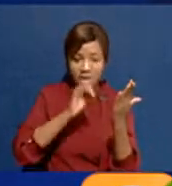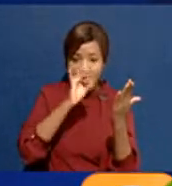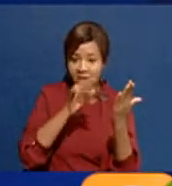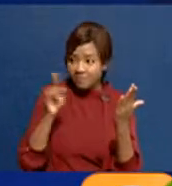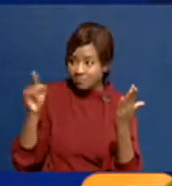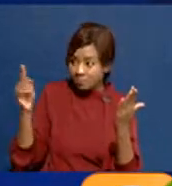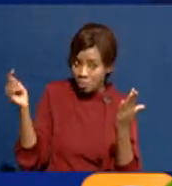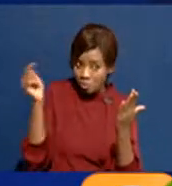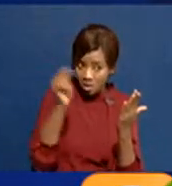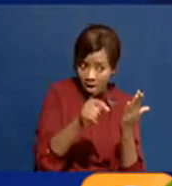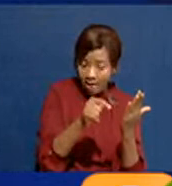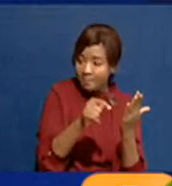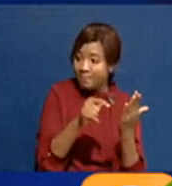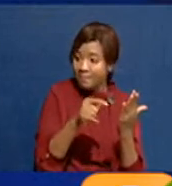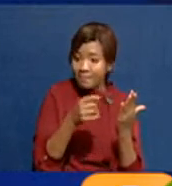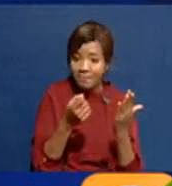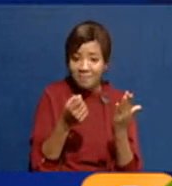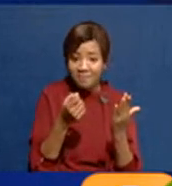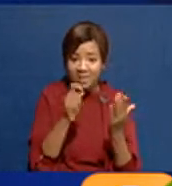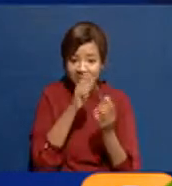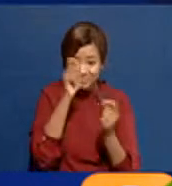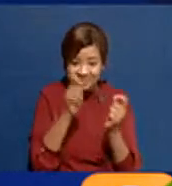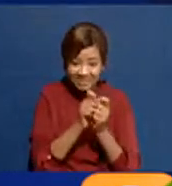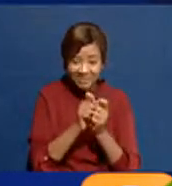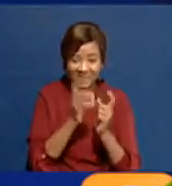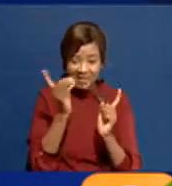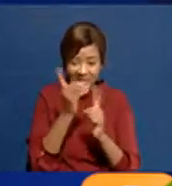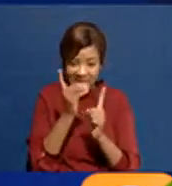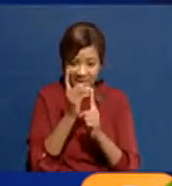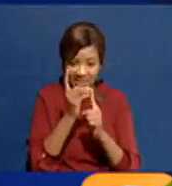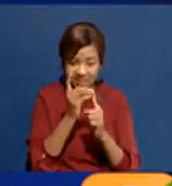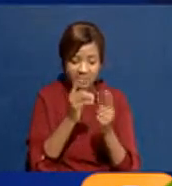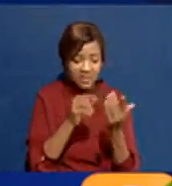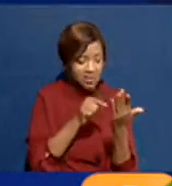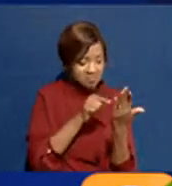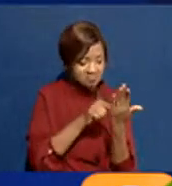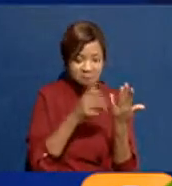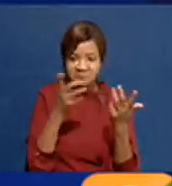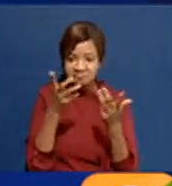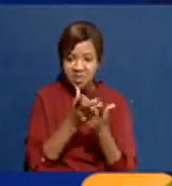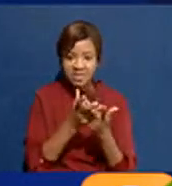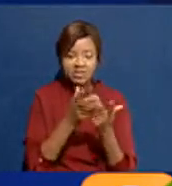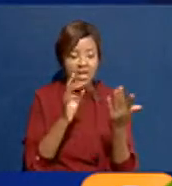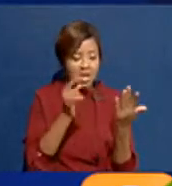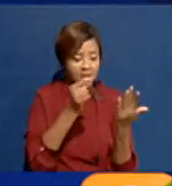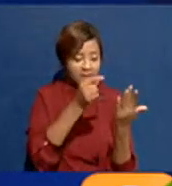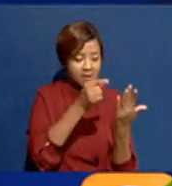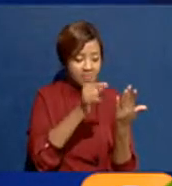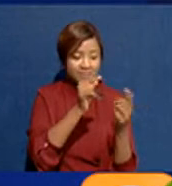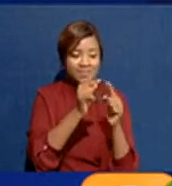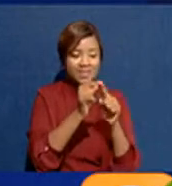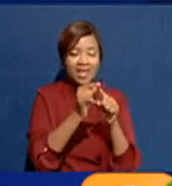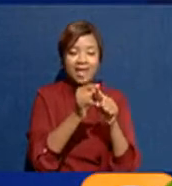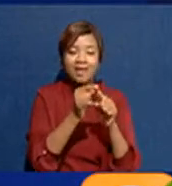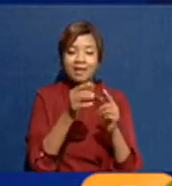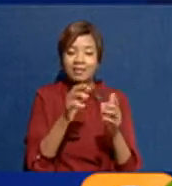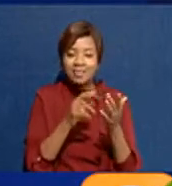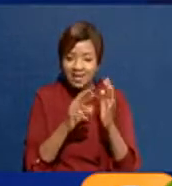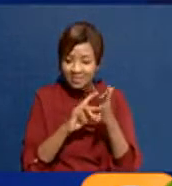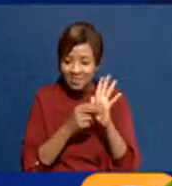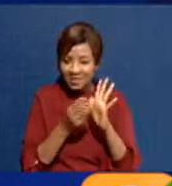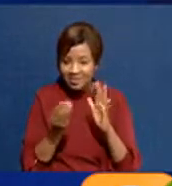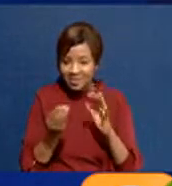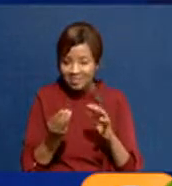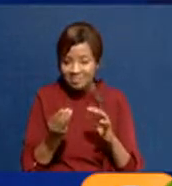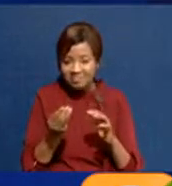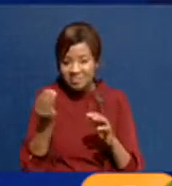if you come for antenatal care on a certain day, as per it is programmed, then there is a token that you get, and that token could